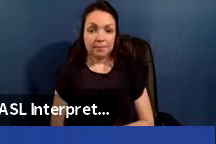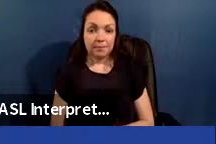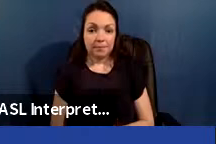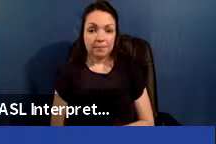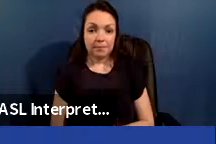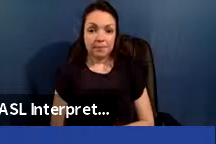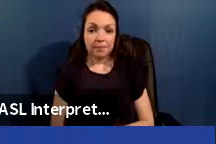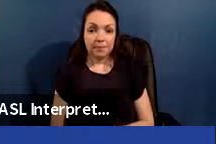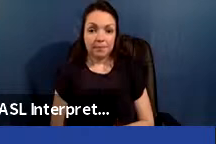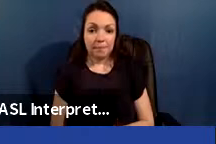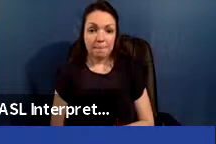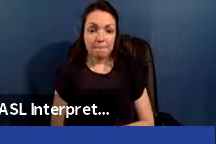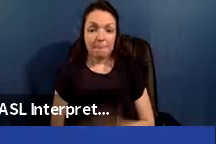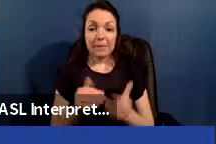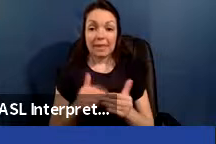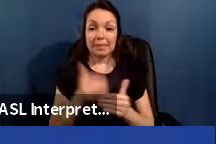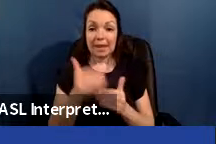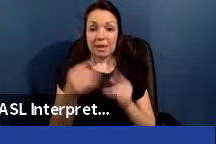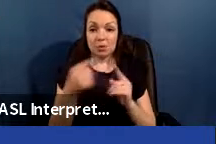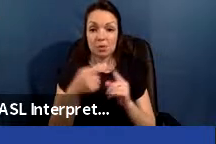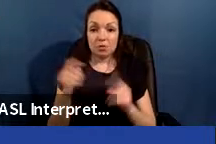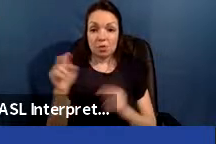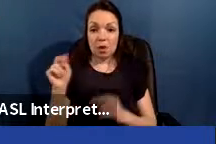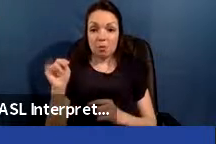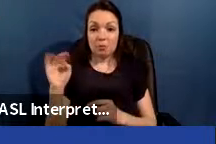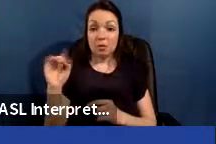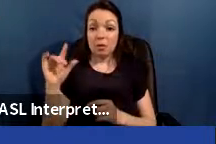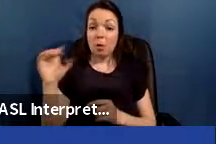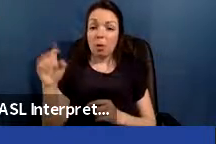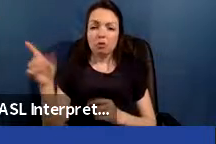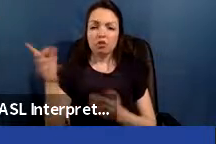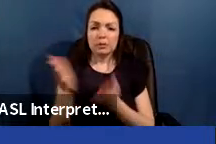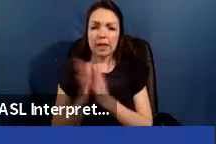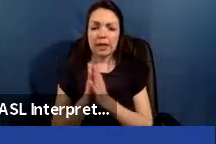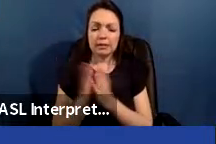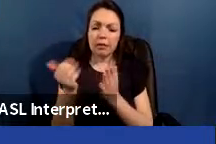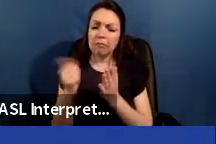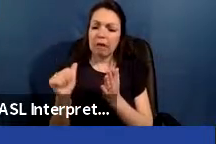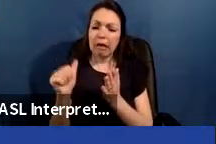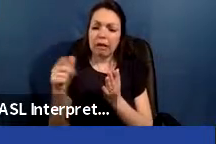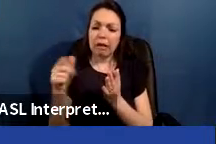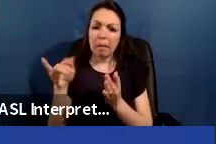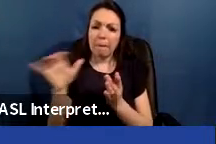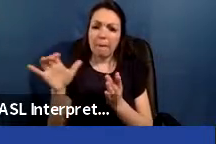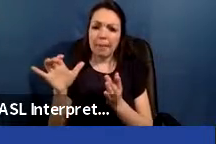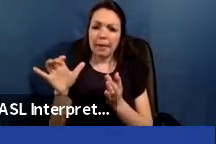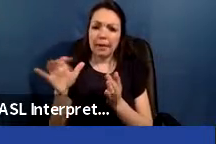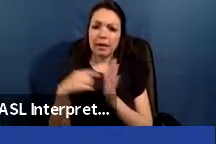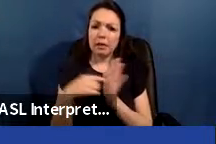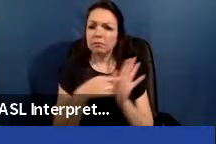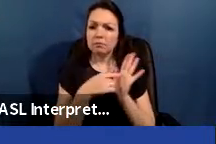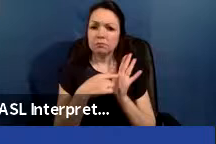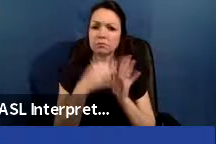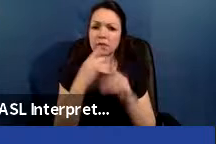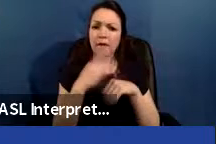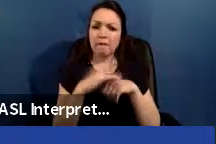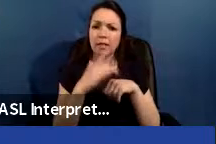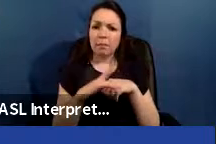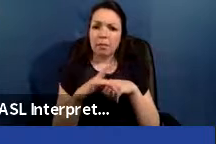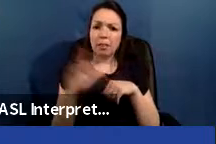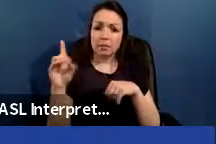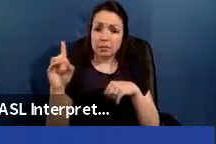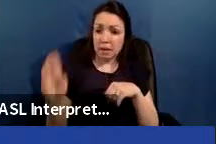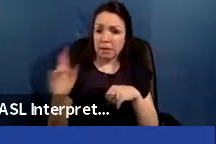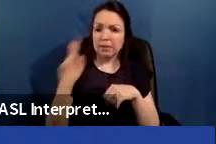This next one's from Nicole, who's asking if there's a public-facing document or database where they can have access to see